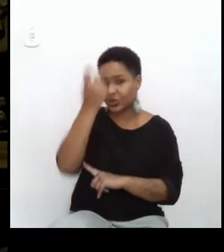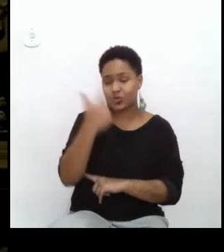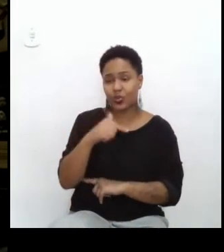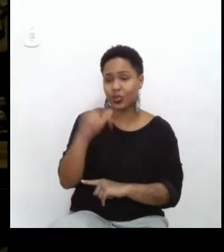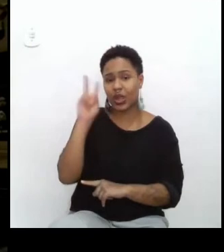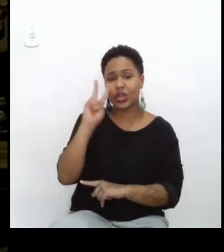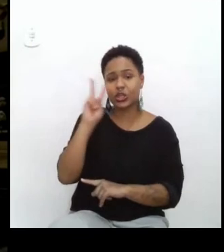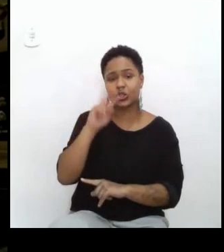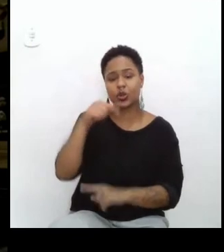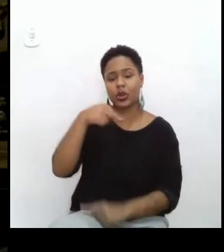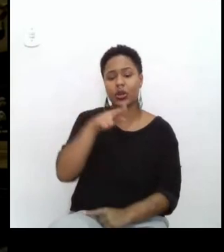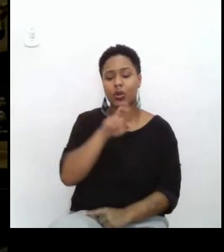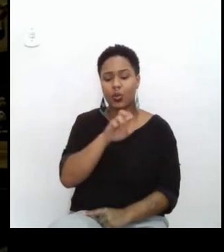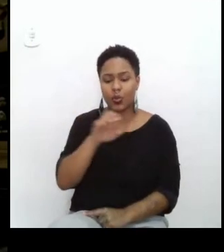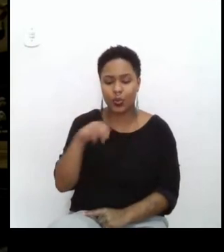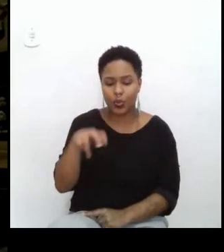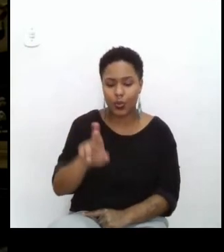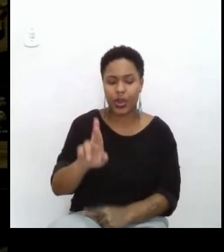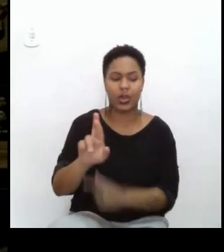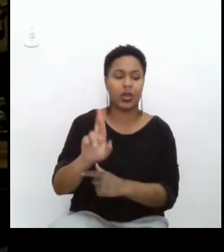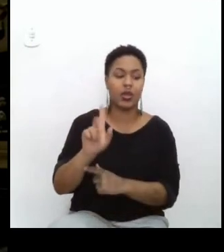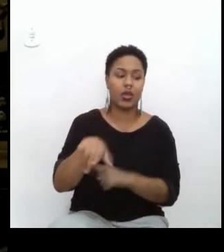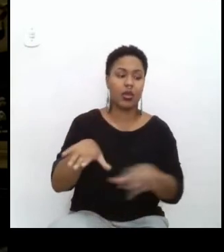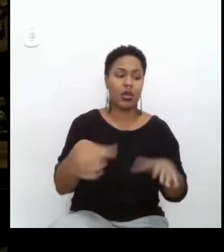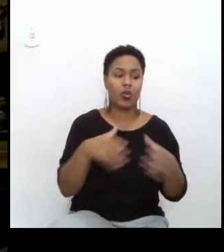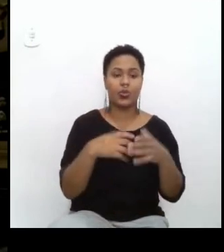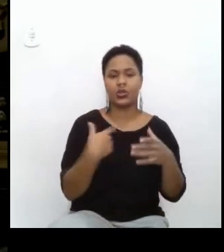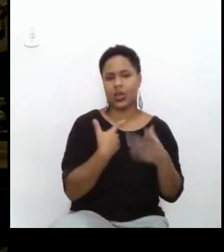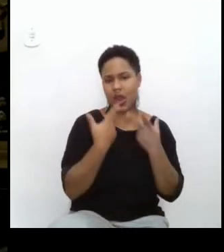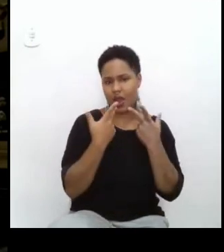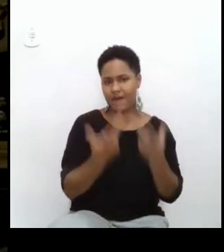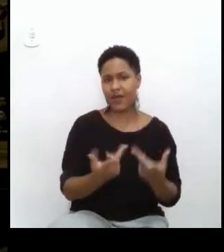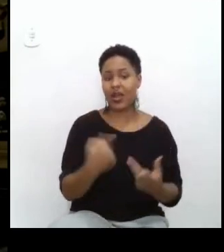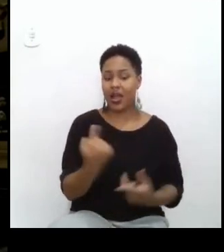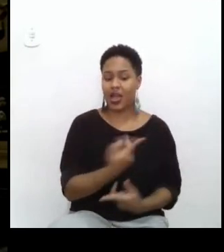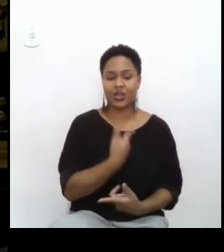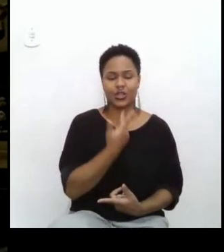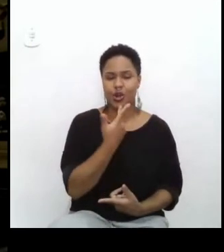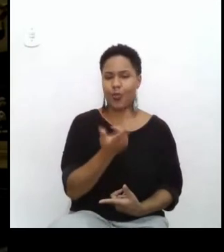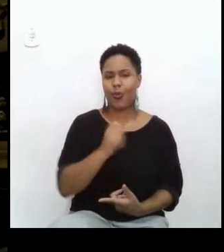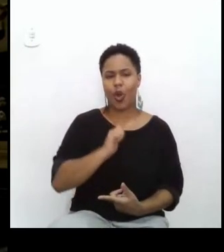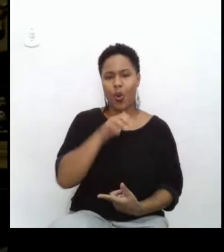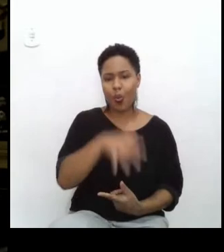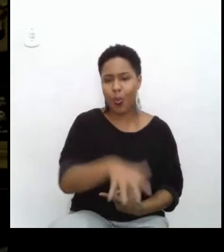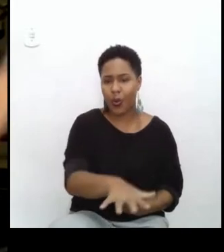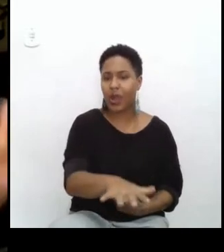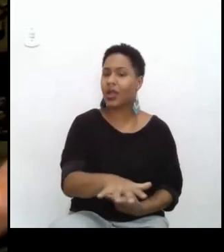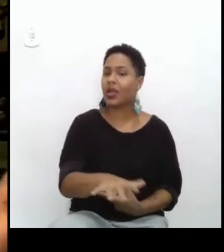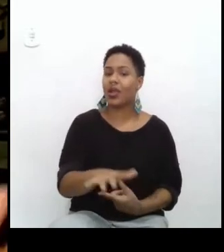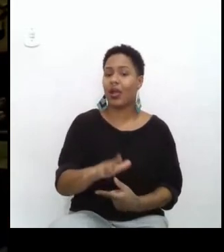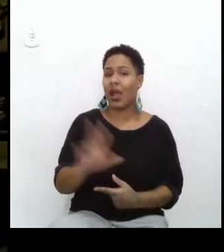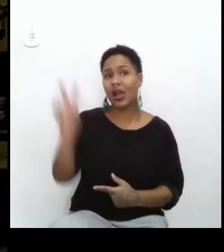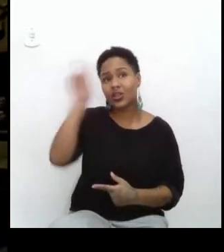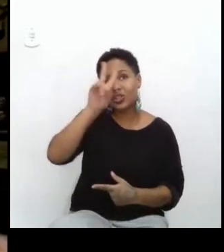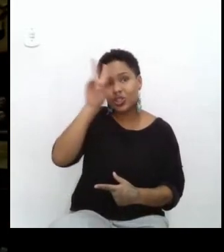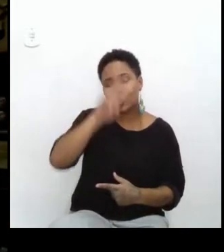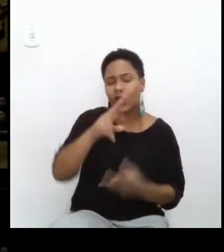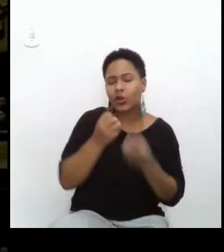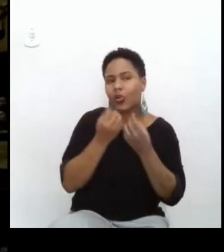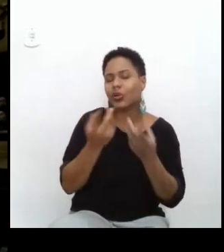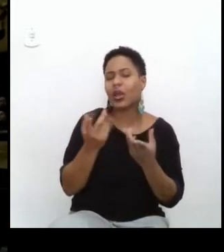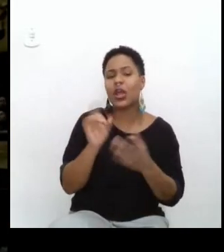uma nova nota por nota do autor a respeito ao âmbito Memory and